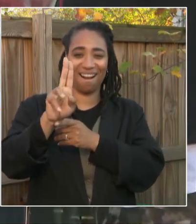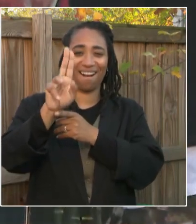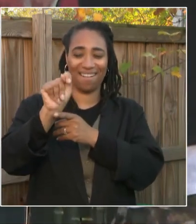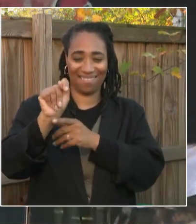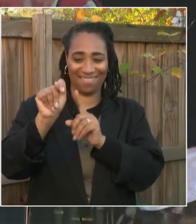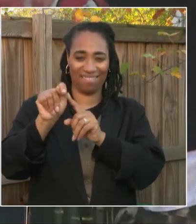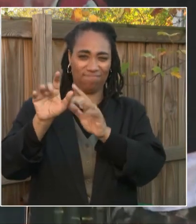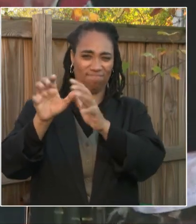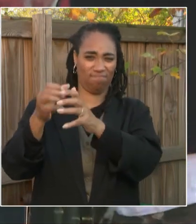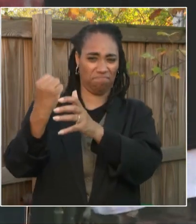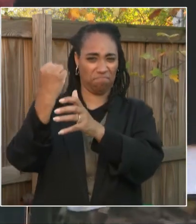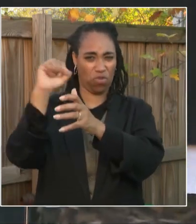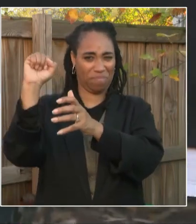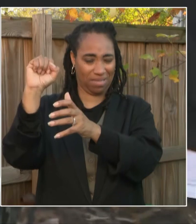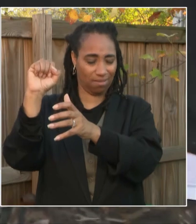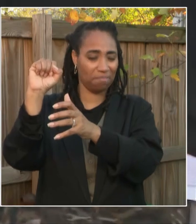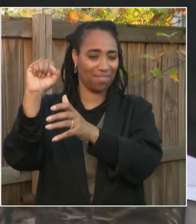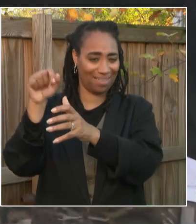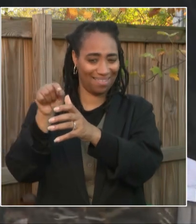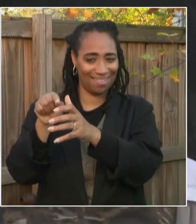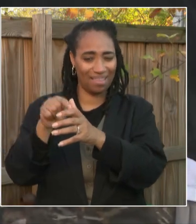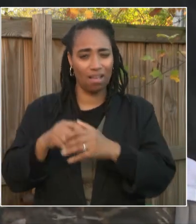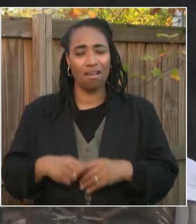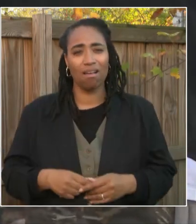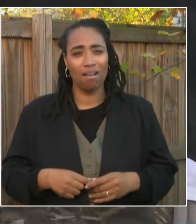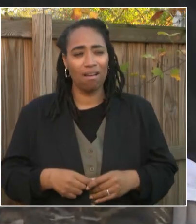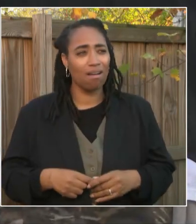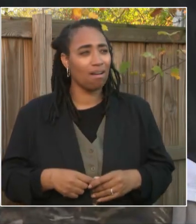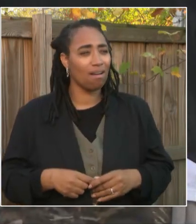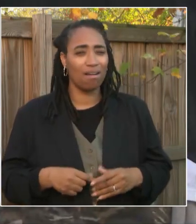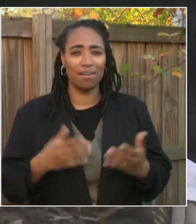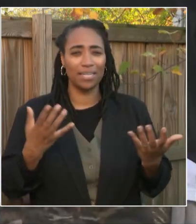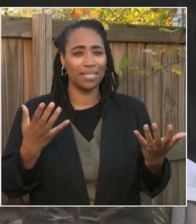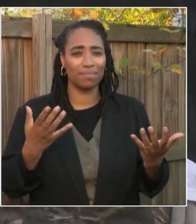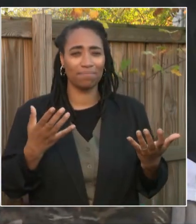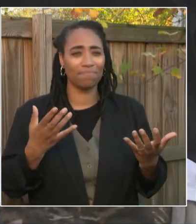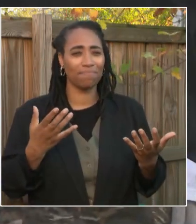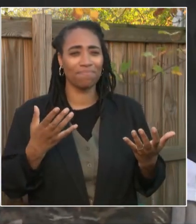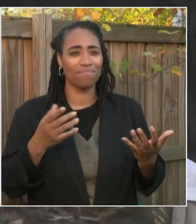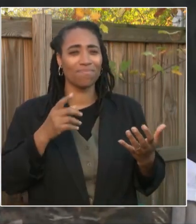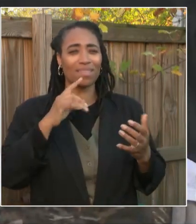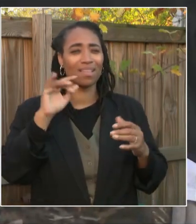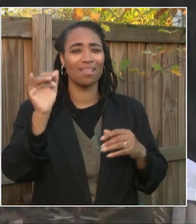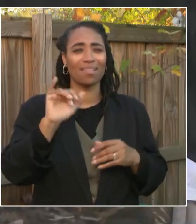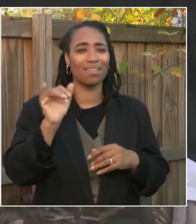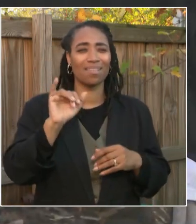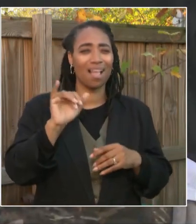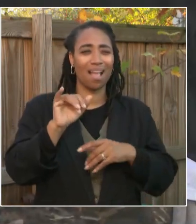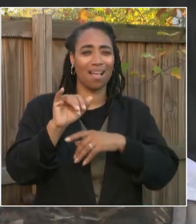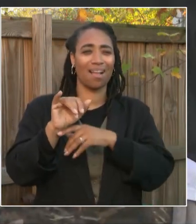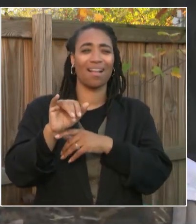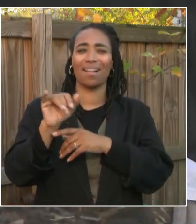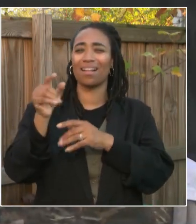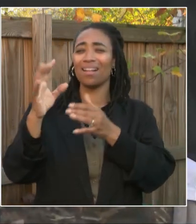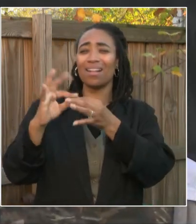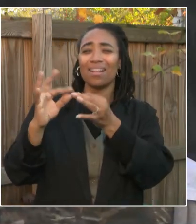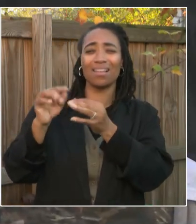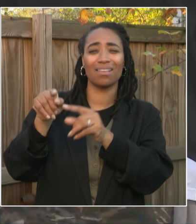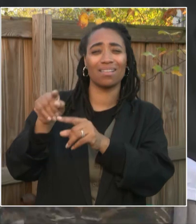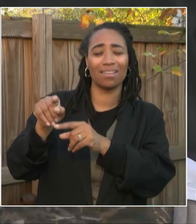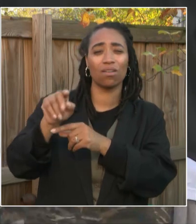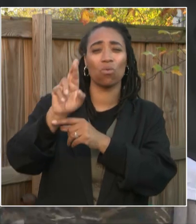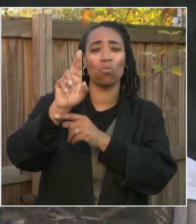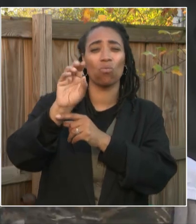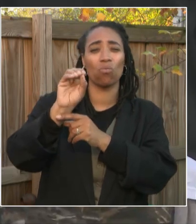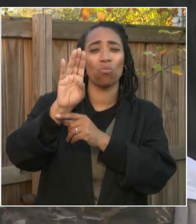never known that it was possible to get buildings if I didn't see Muriel Bowser give him the buildings. And today,